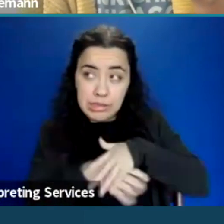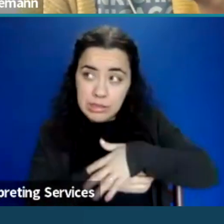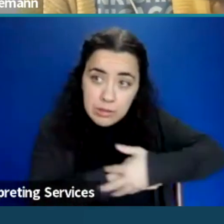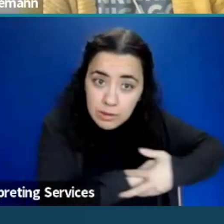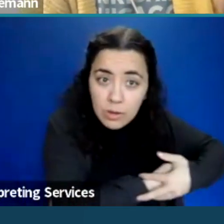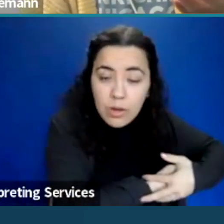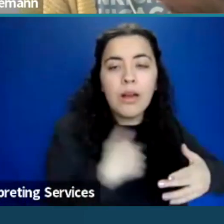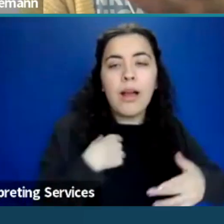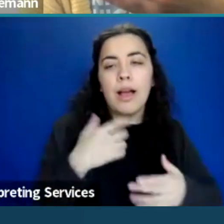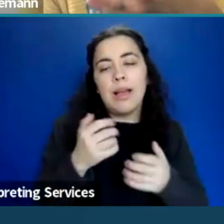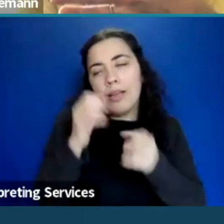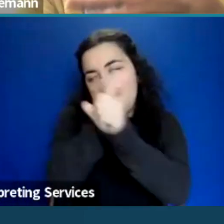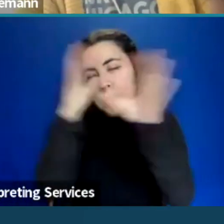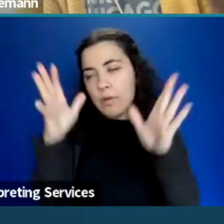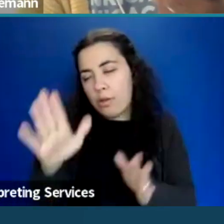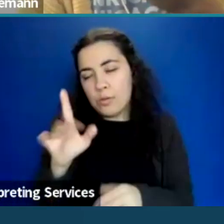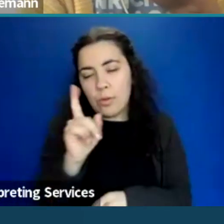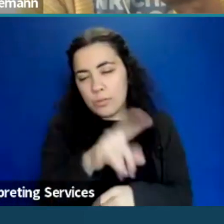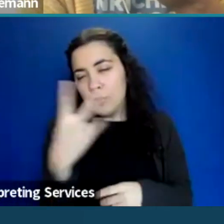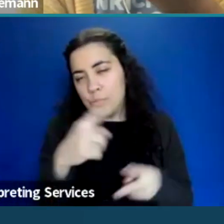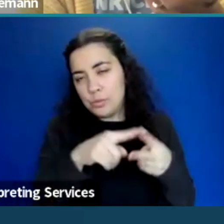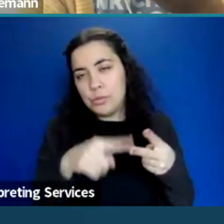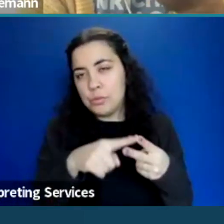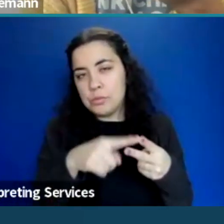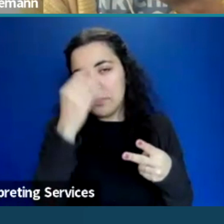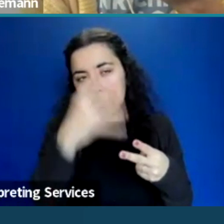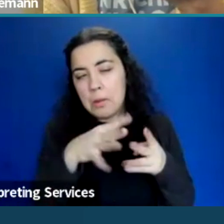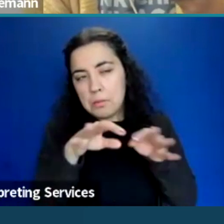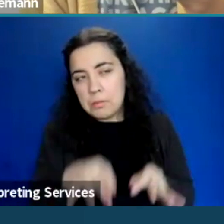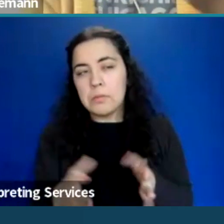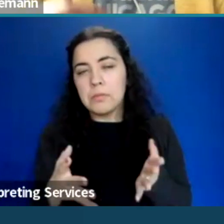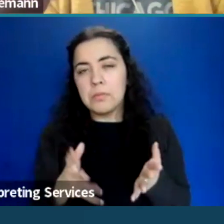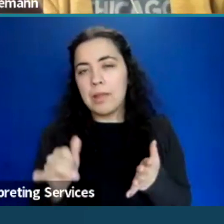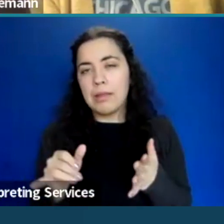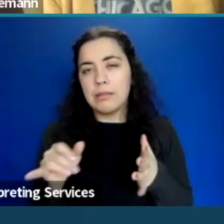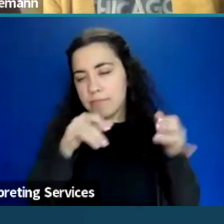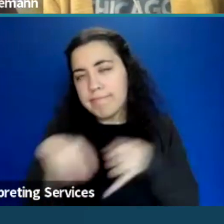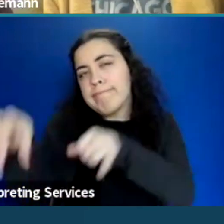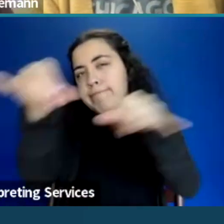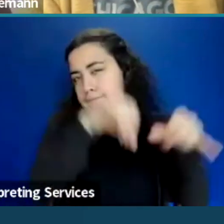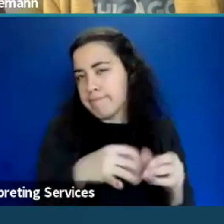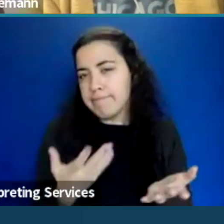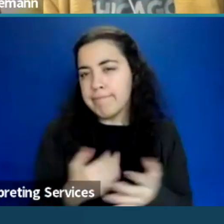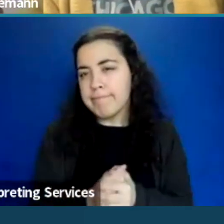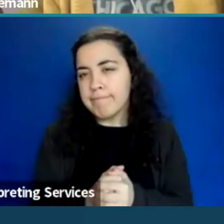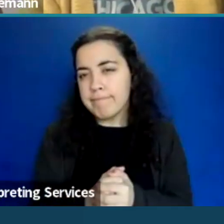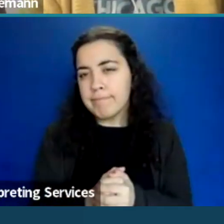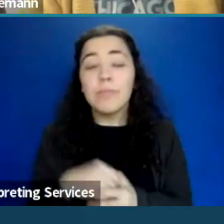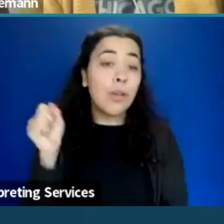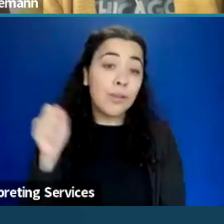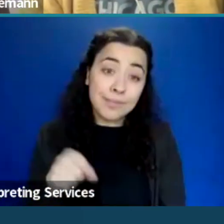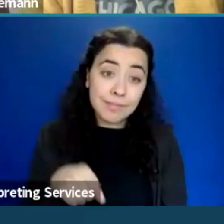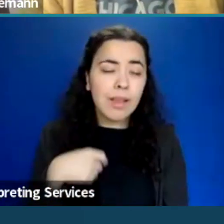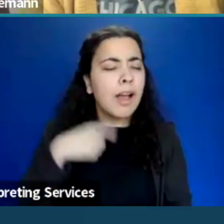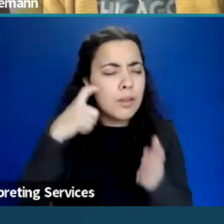about asking them the questions and then, you know, kind of doing all of that is the standard procedure. Yeah. Oh, yeah. I noticed you have a